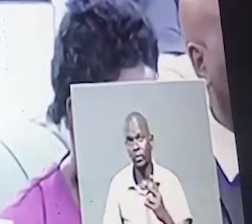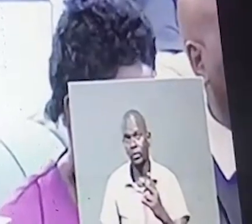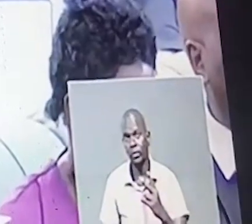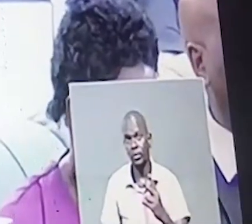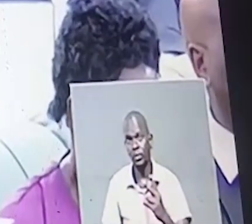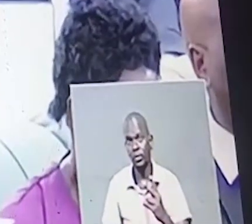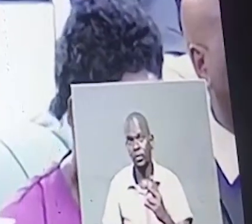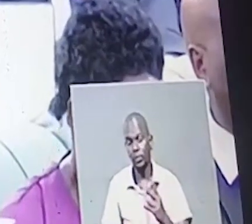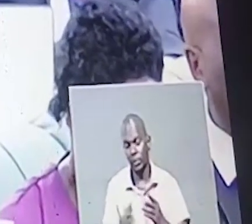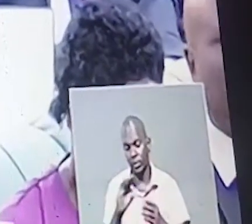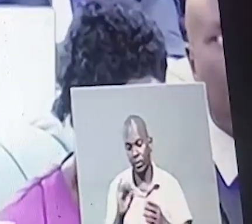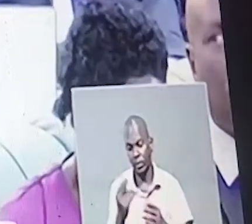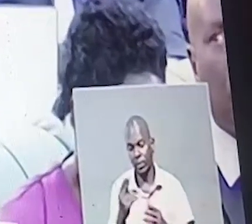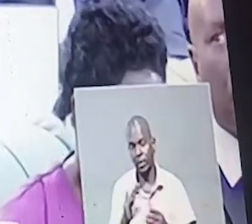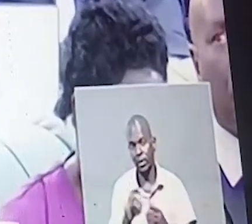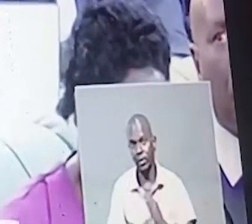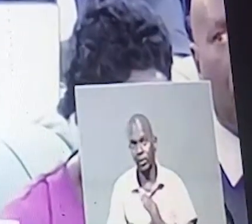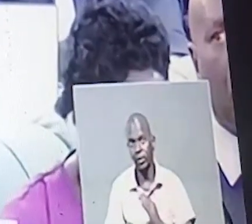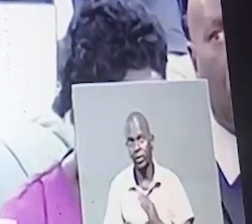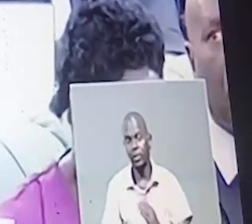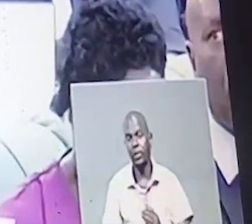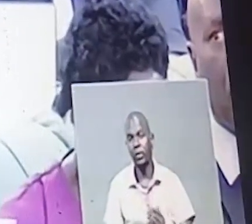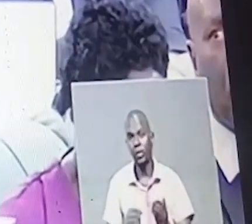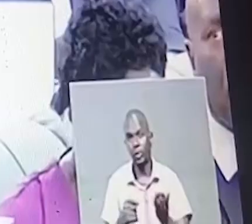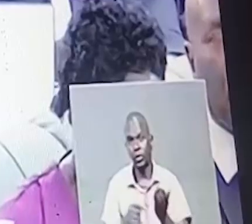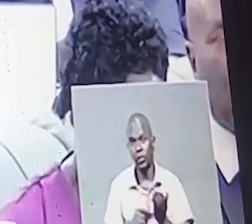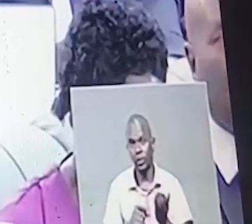I have a second matter. On Tuesday last